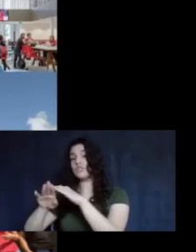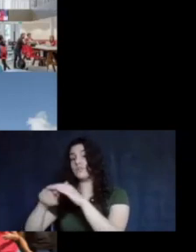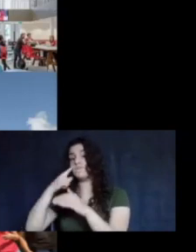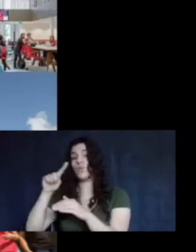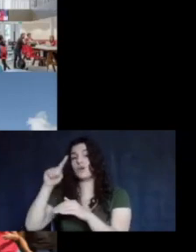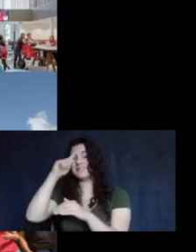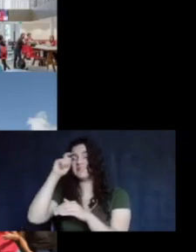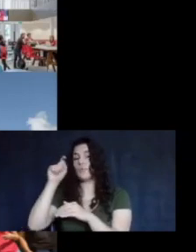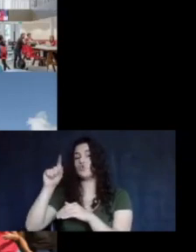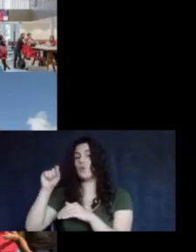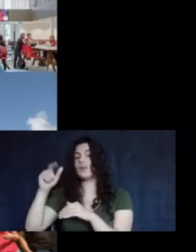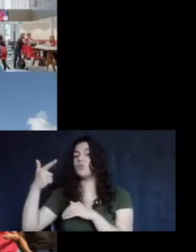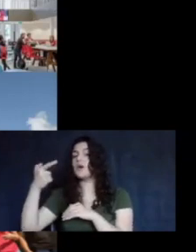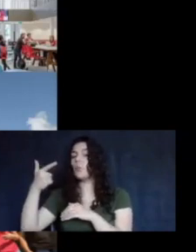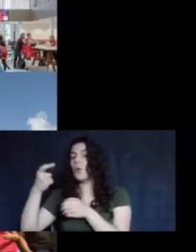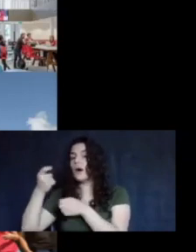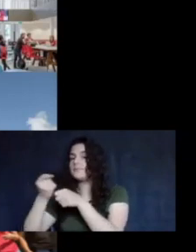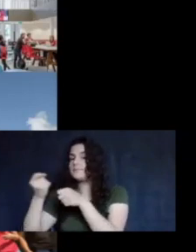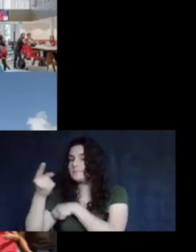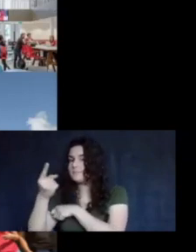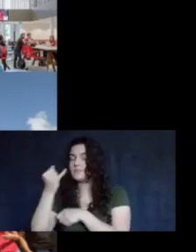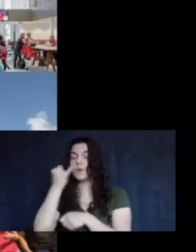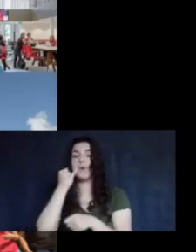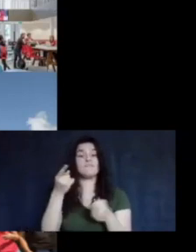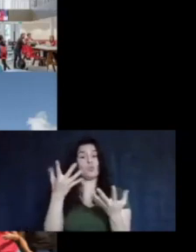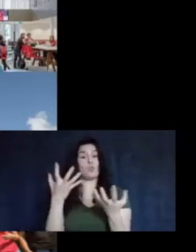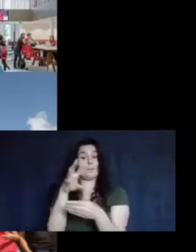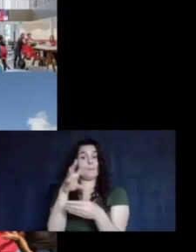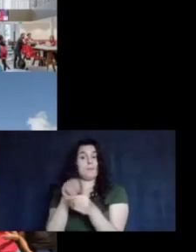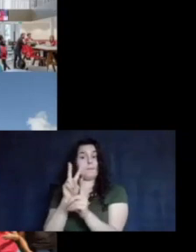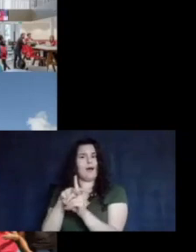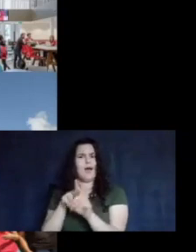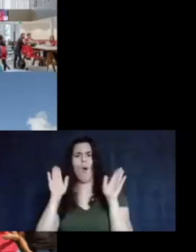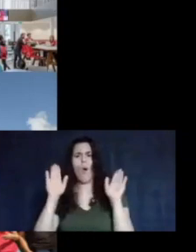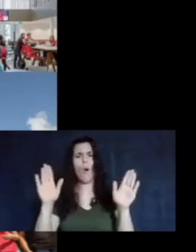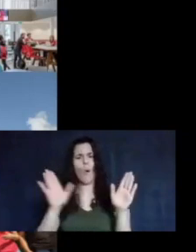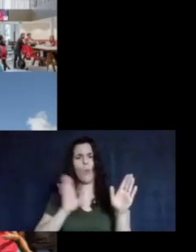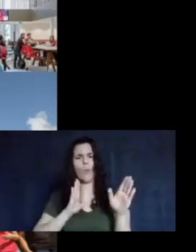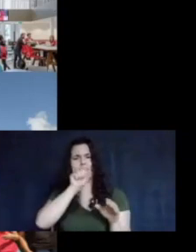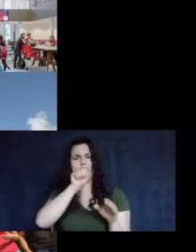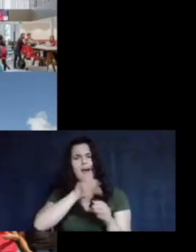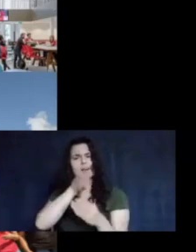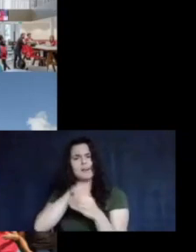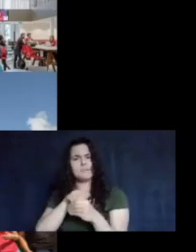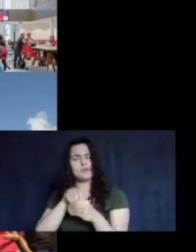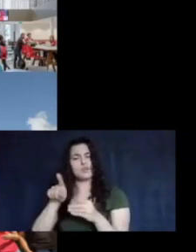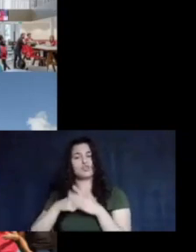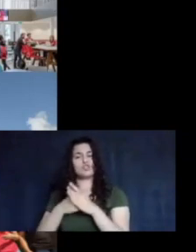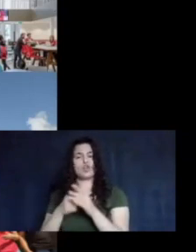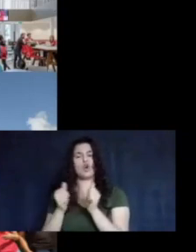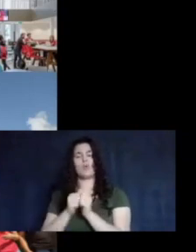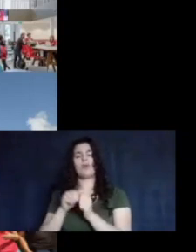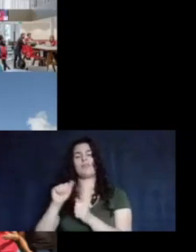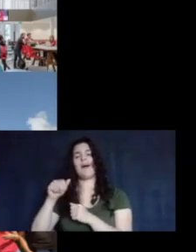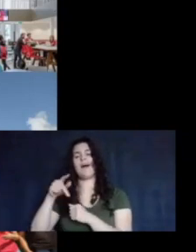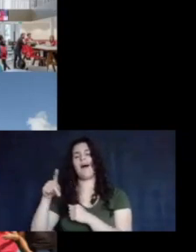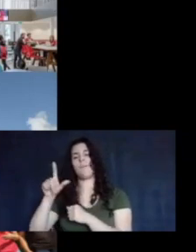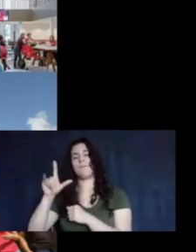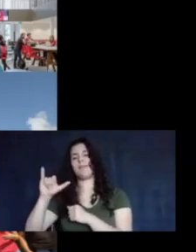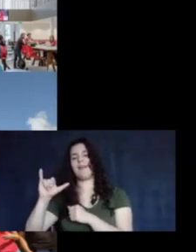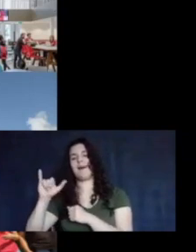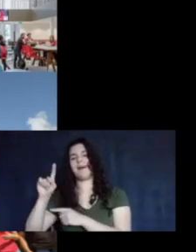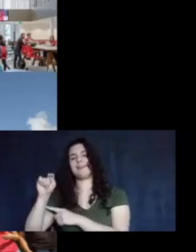2021. So if you are wanting to apply, that is great. We'd love to have you. You would start off with Apply Texas,